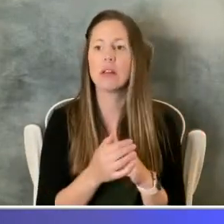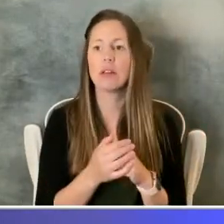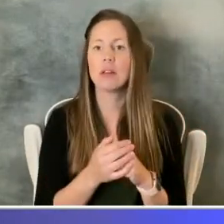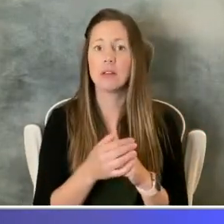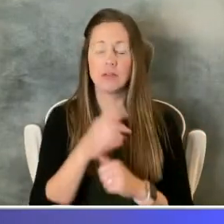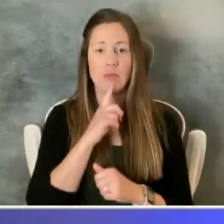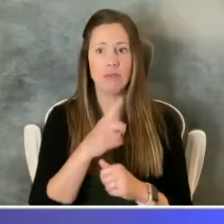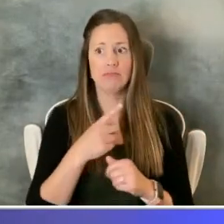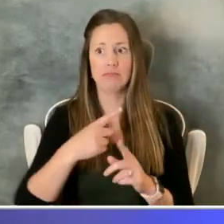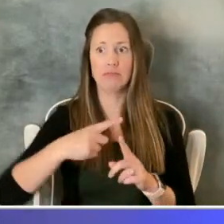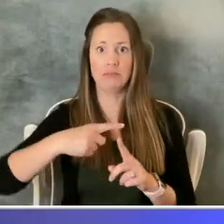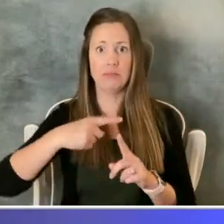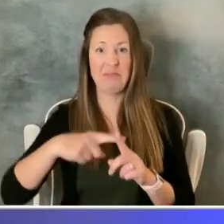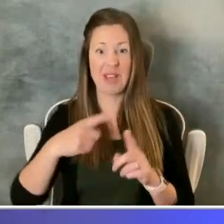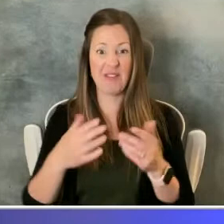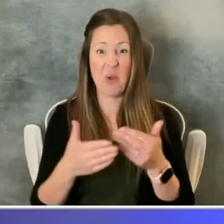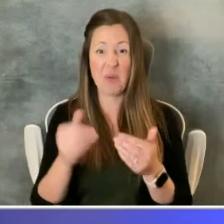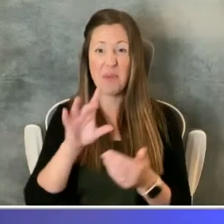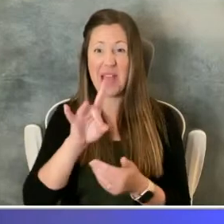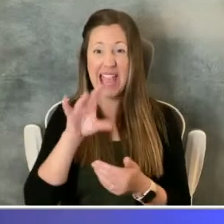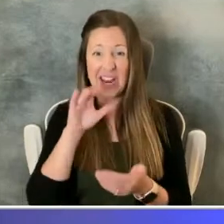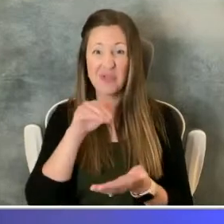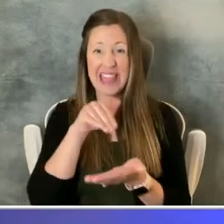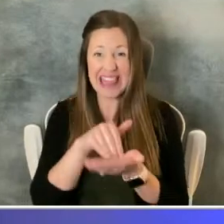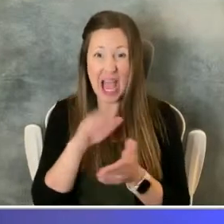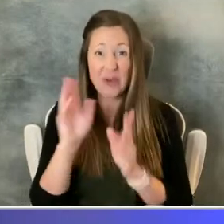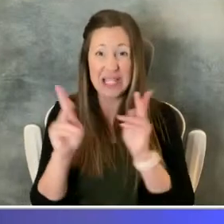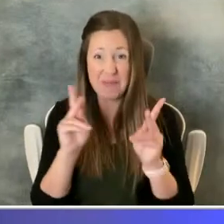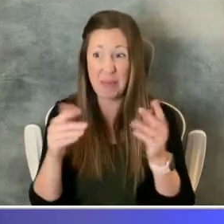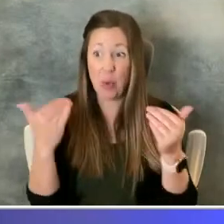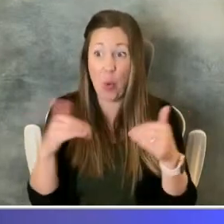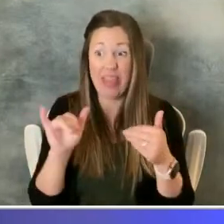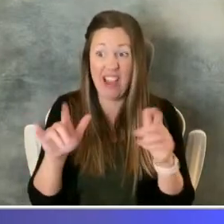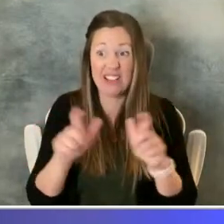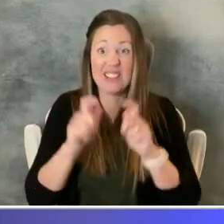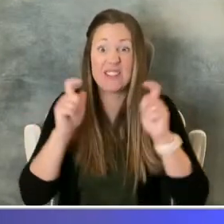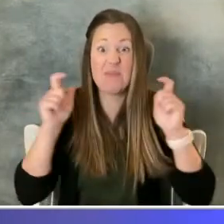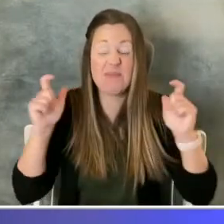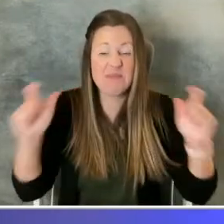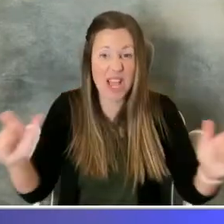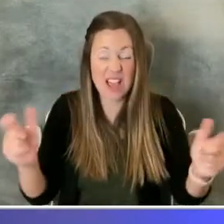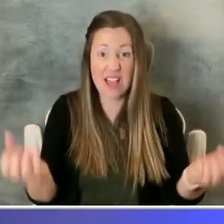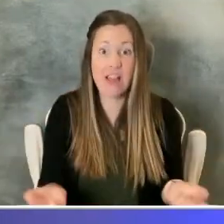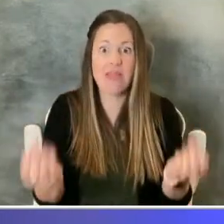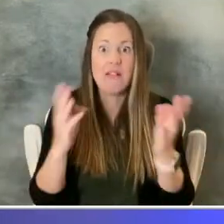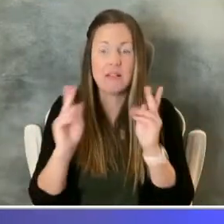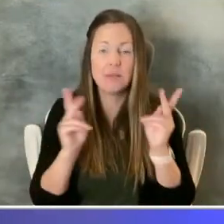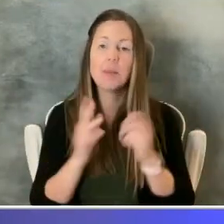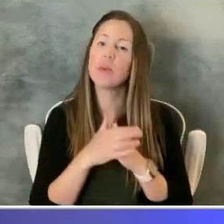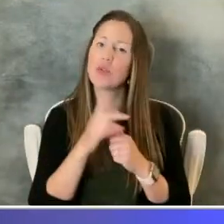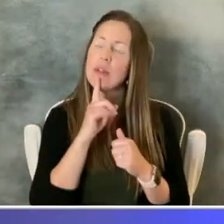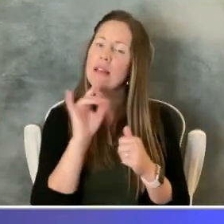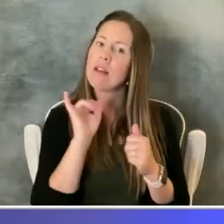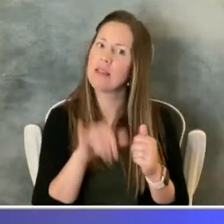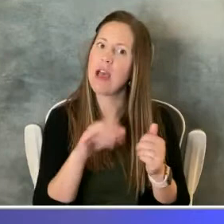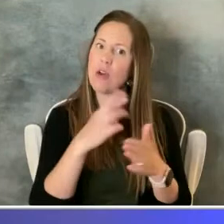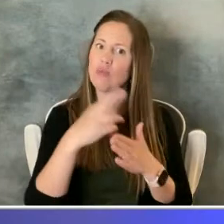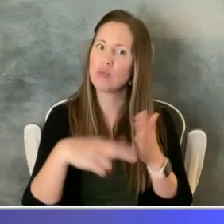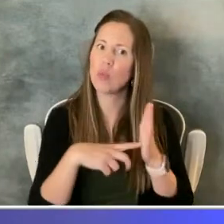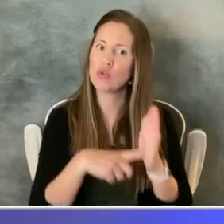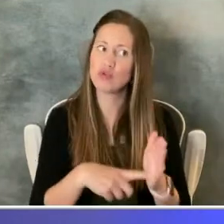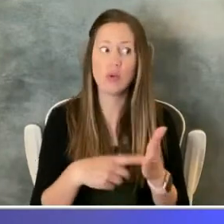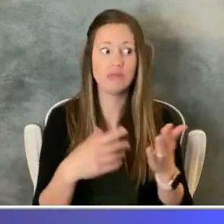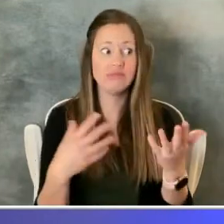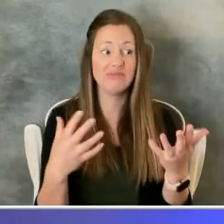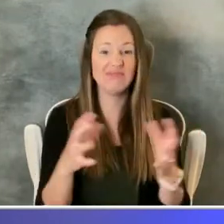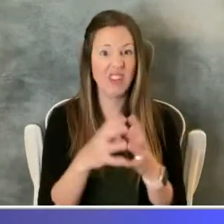almost 800,000 people that participated in this study. That's a lot. And it did demonstrate significant benefits